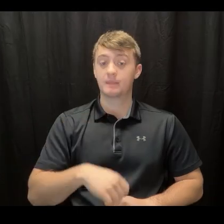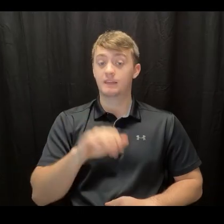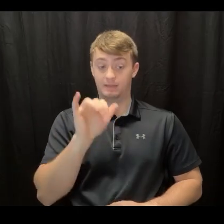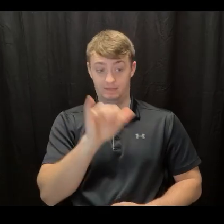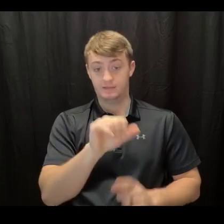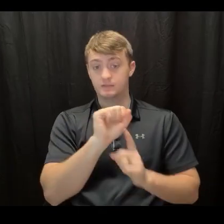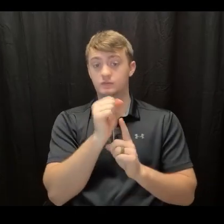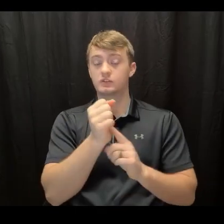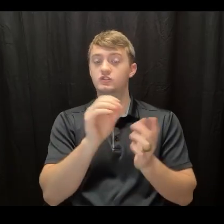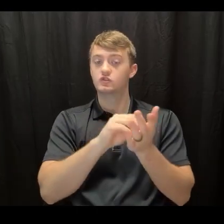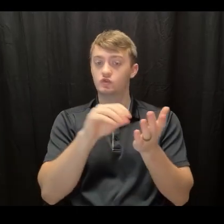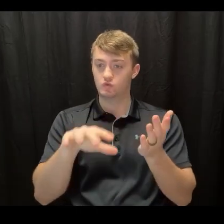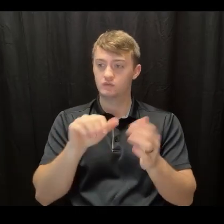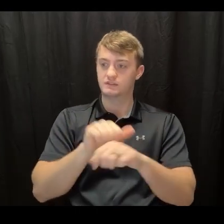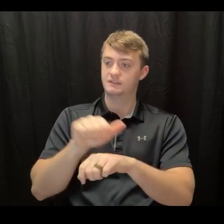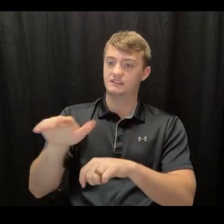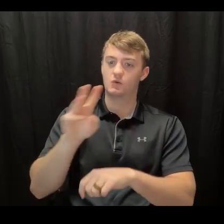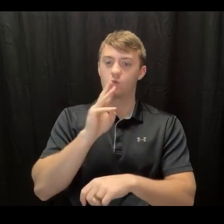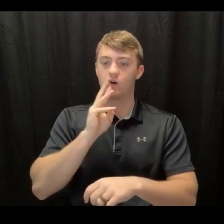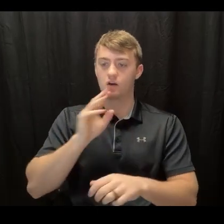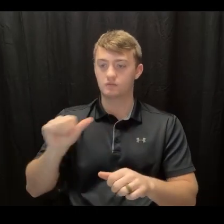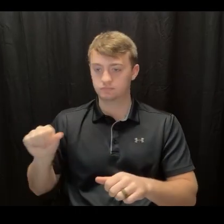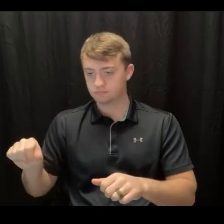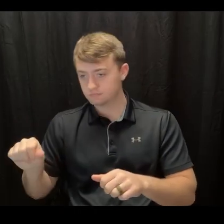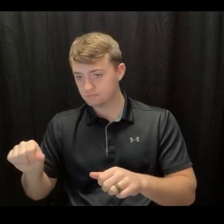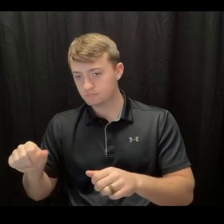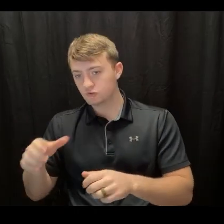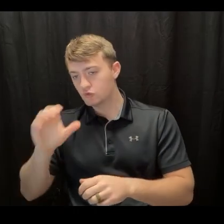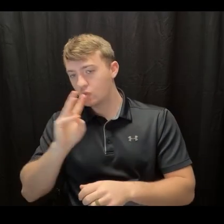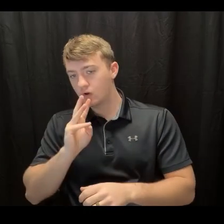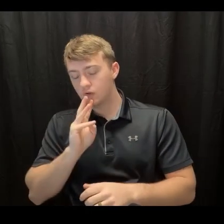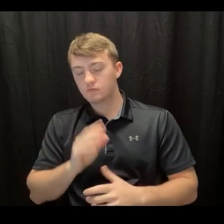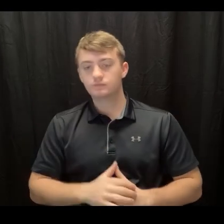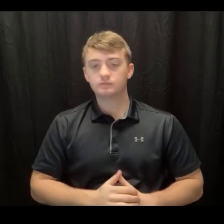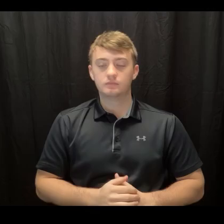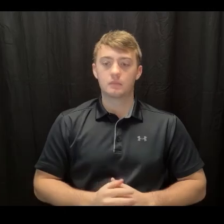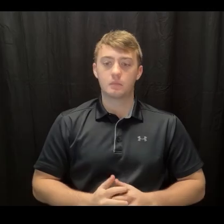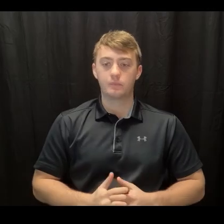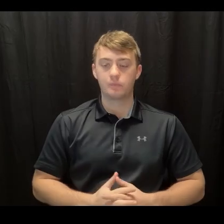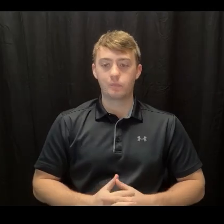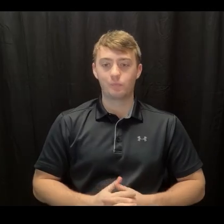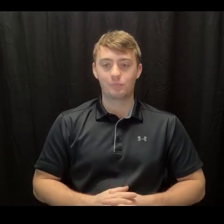Yes. In this situation, the student was sent to the water fountain.